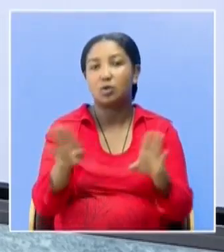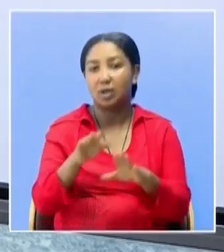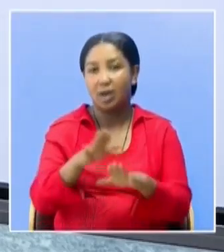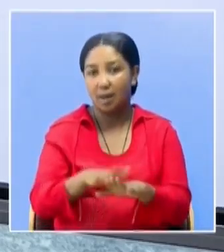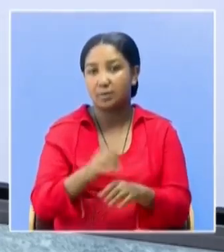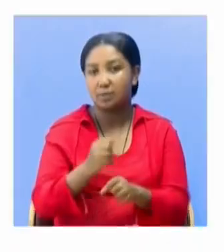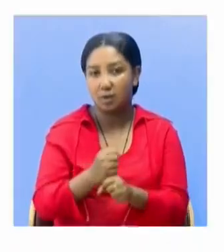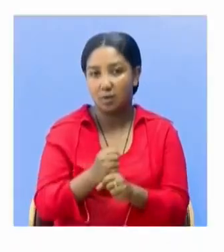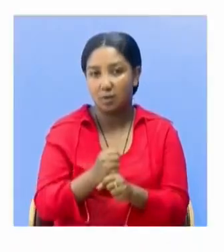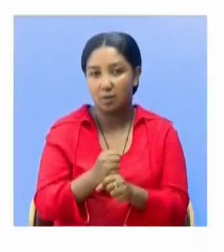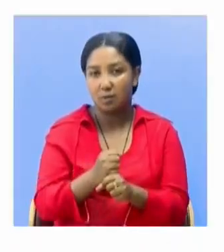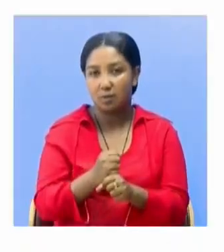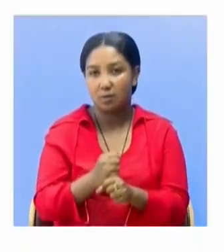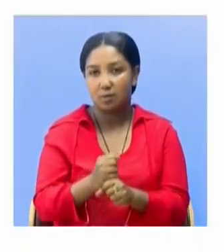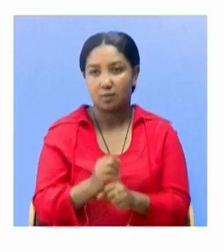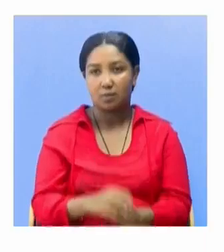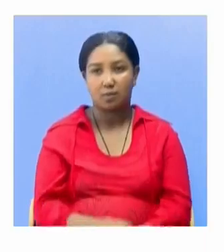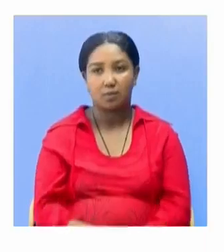one that is clothing.